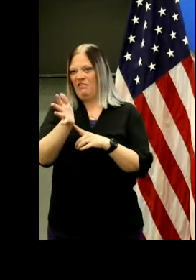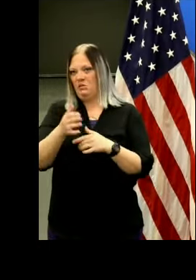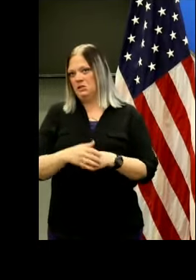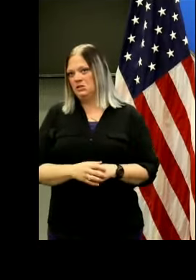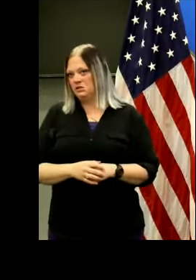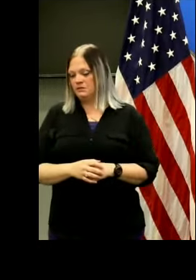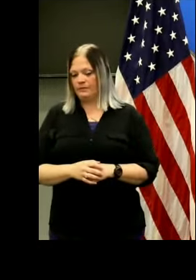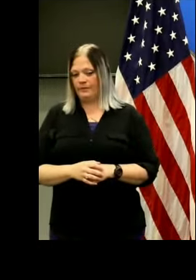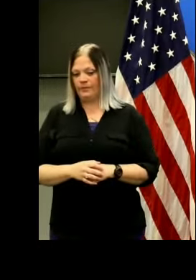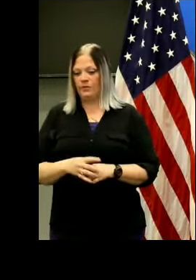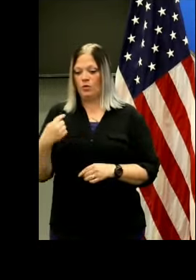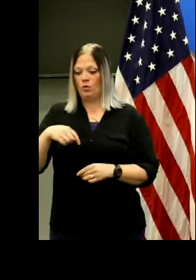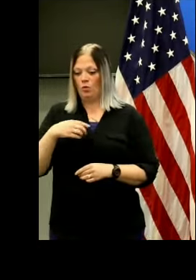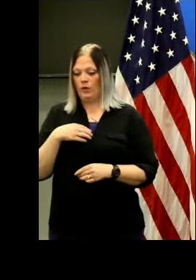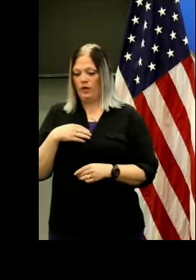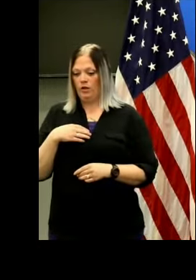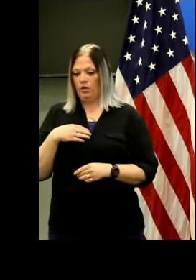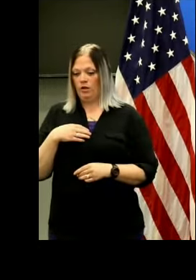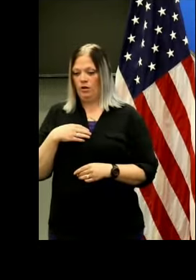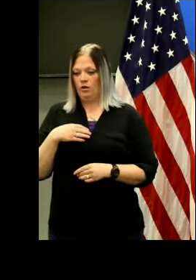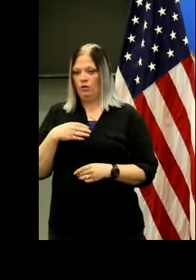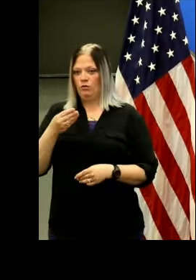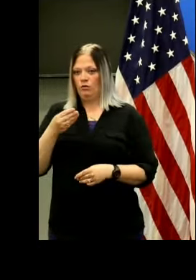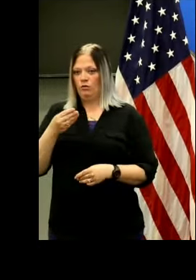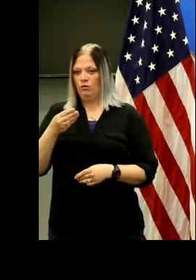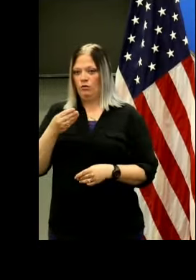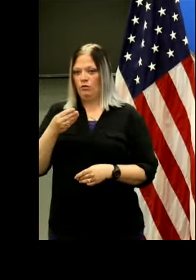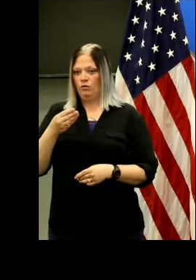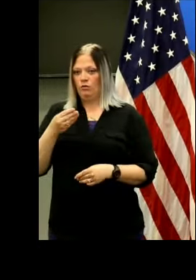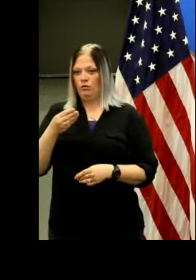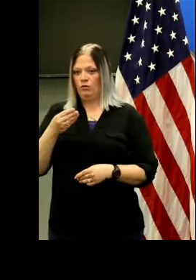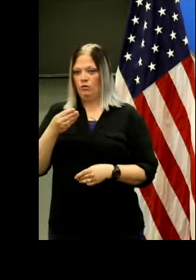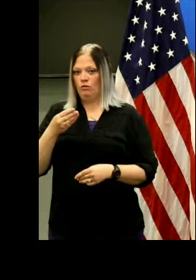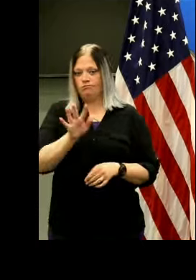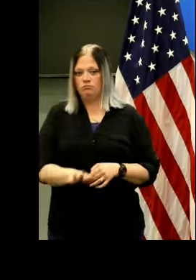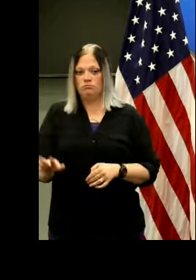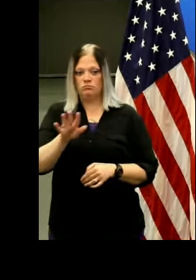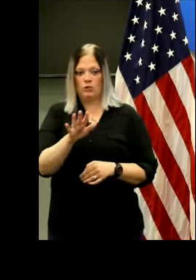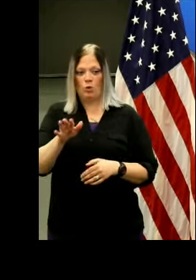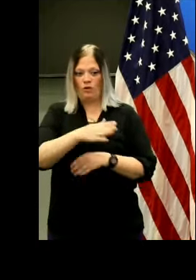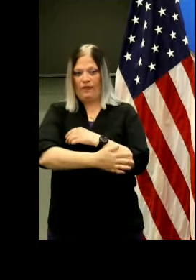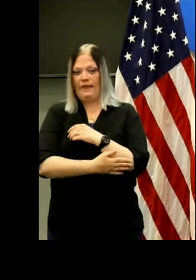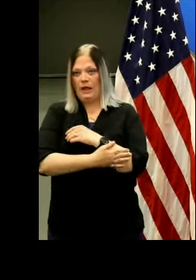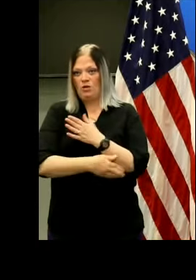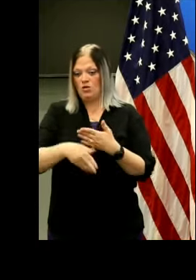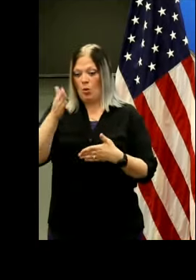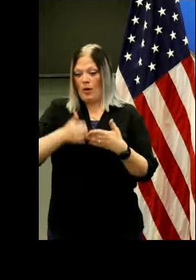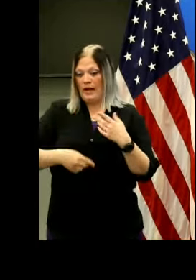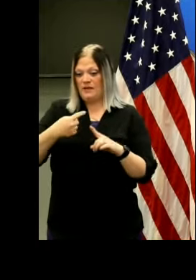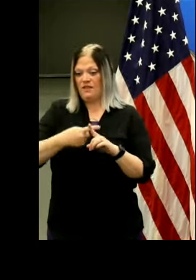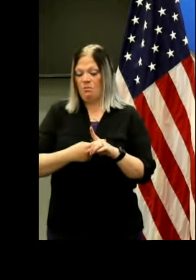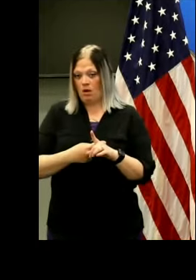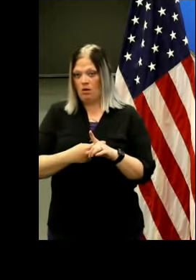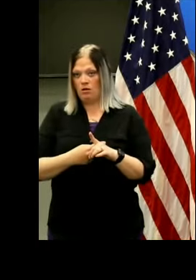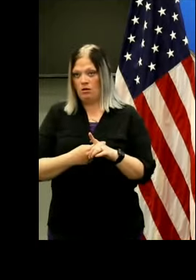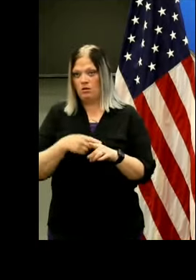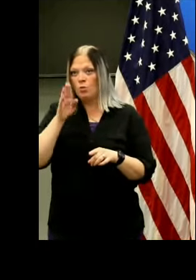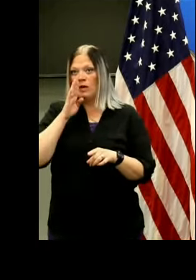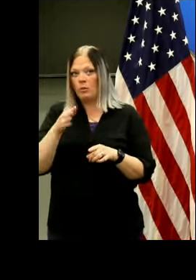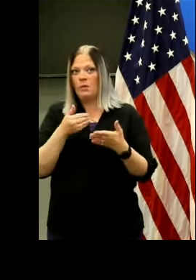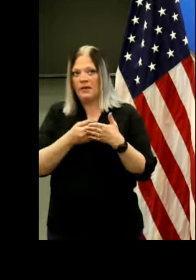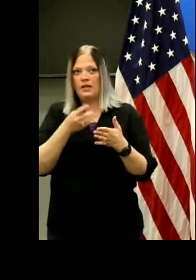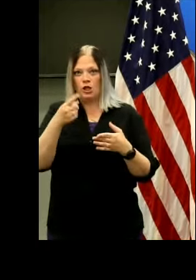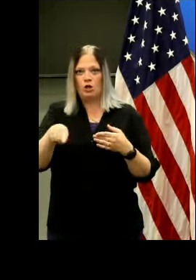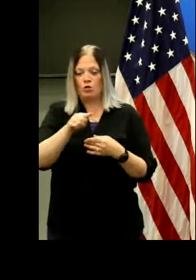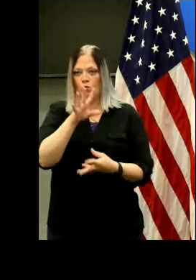minutes. So we're rotating clinic sites, throughout the county, so at the end of a month, we will have been in a spot near you.